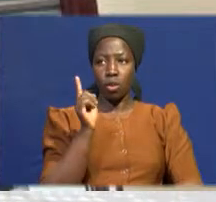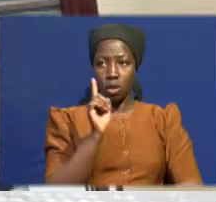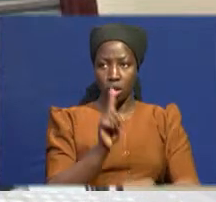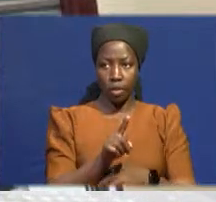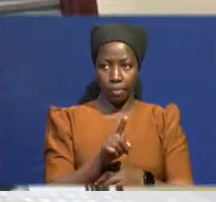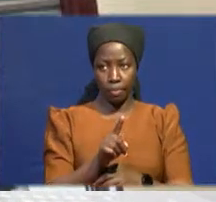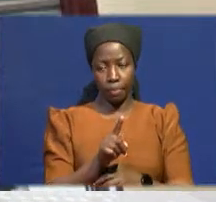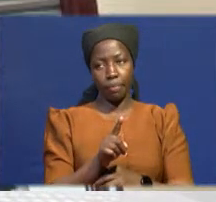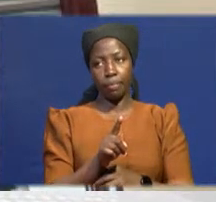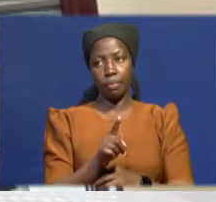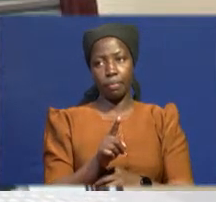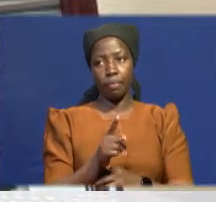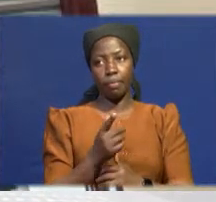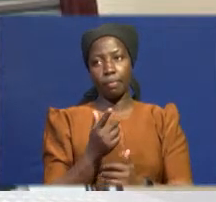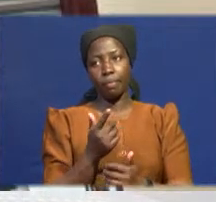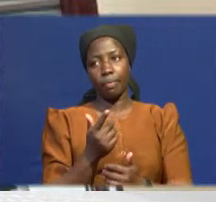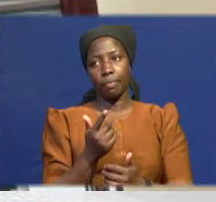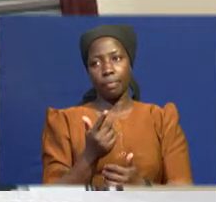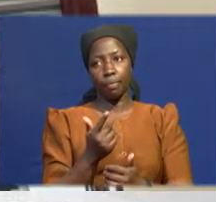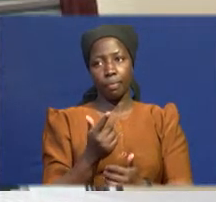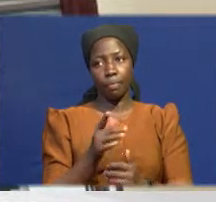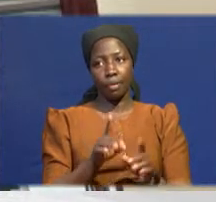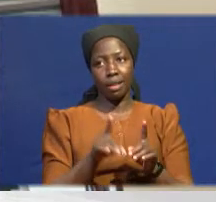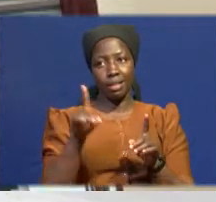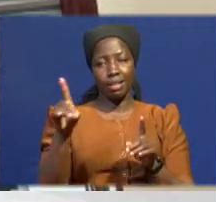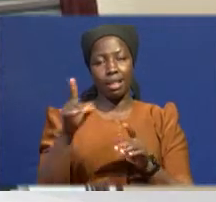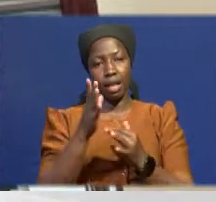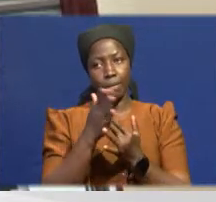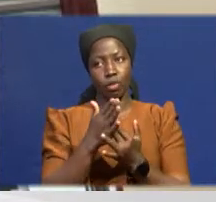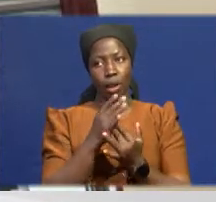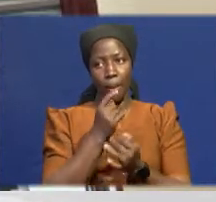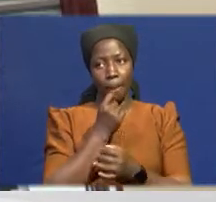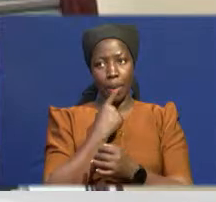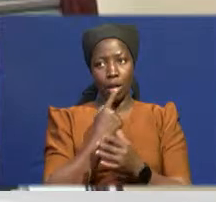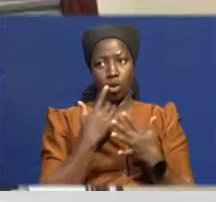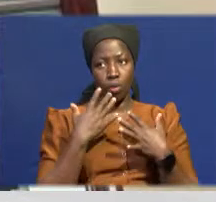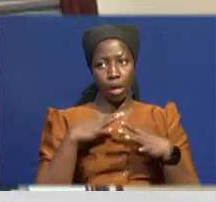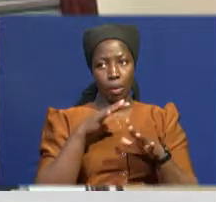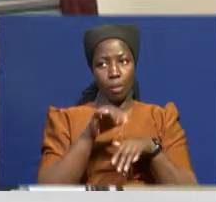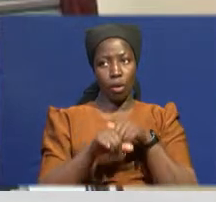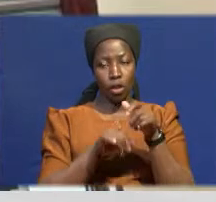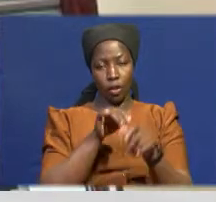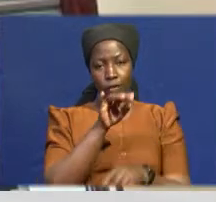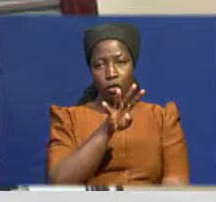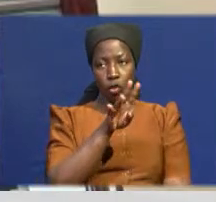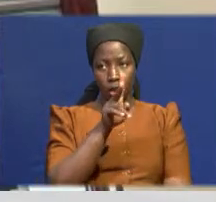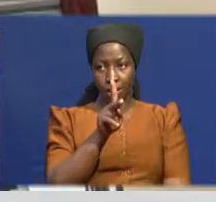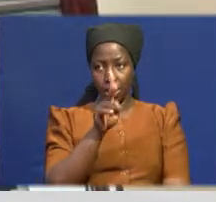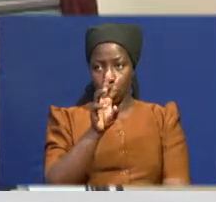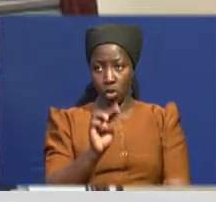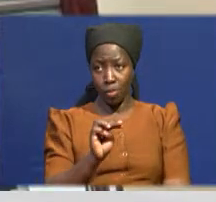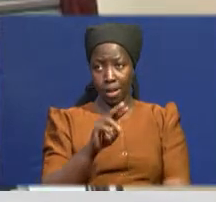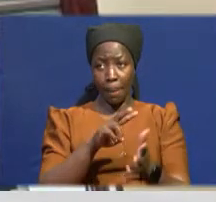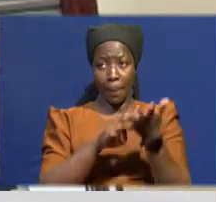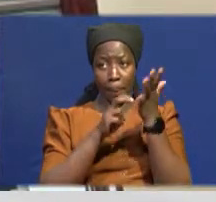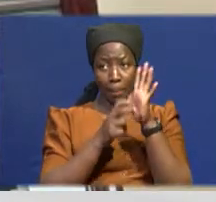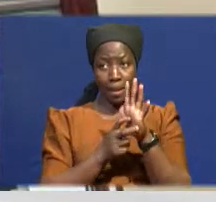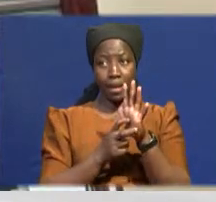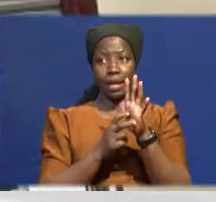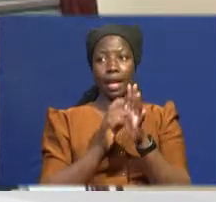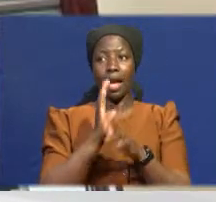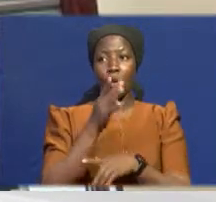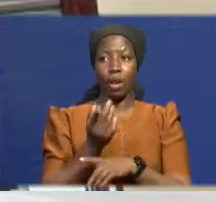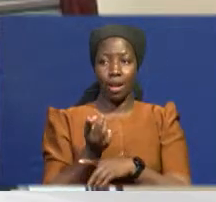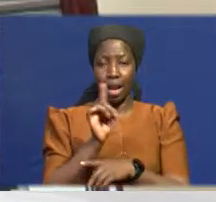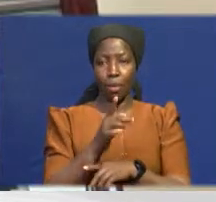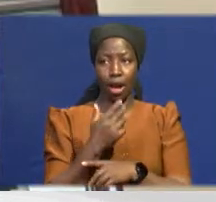minutes. My average distance between my medical intervention vehicles is 4 kilometers throughout the entire event, and I have